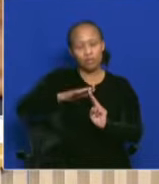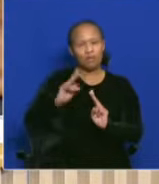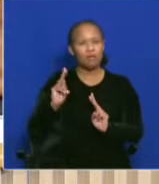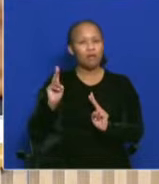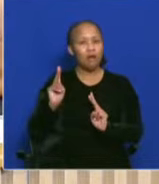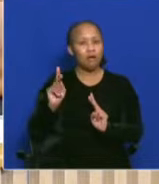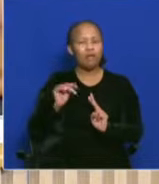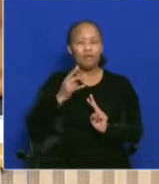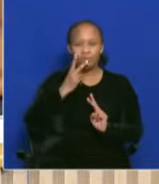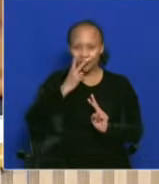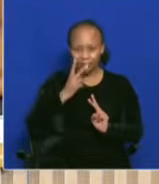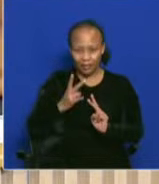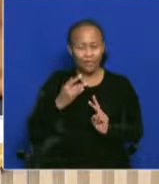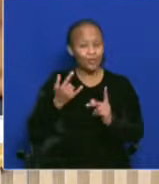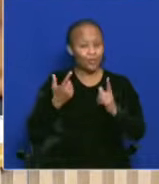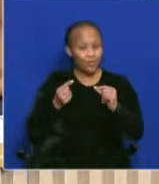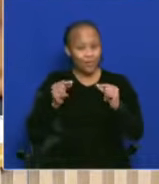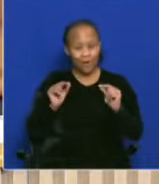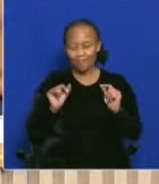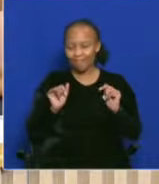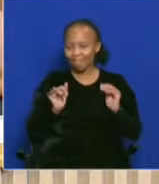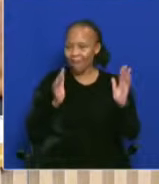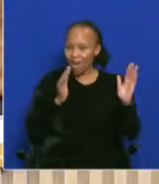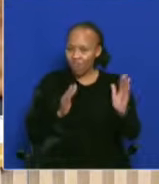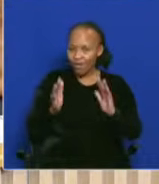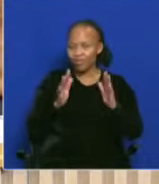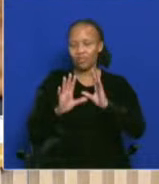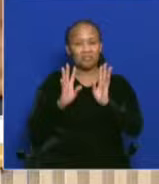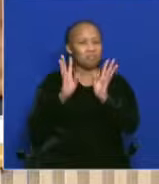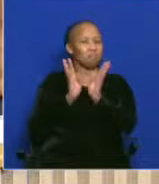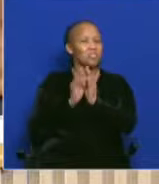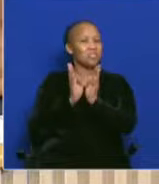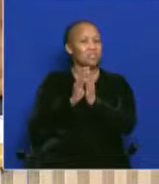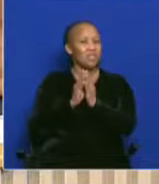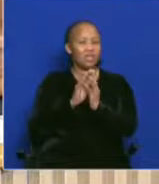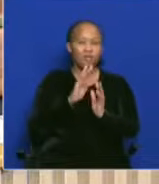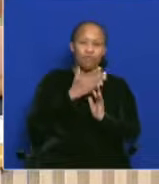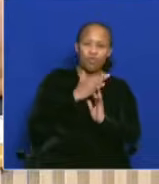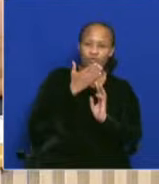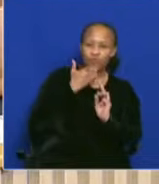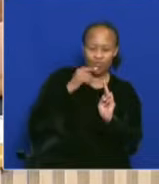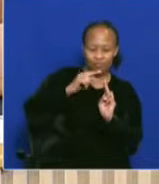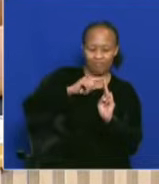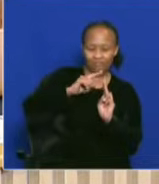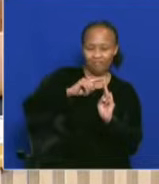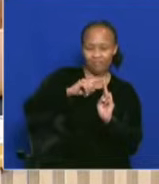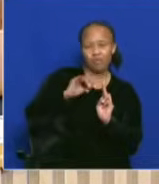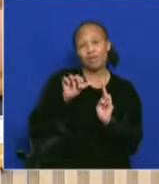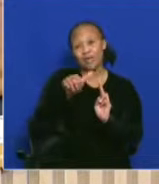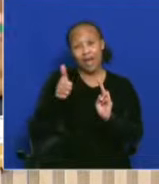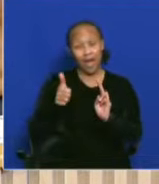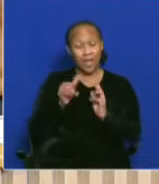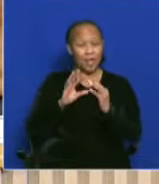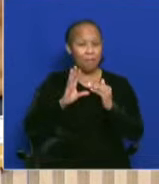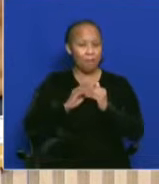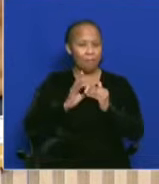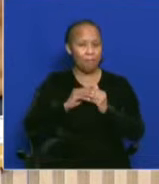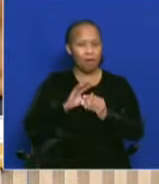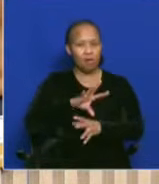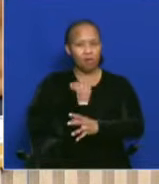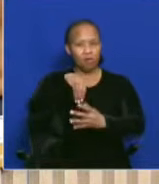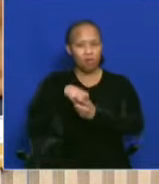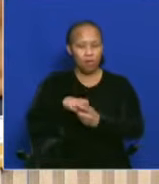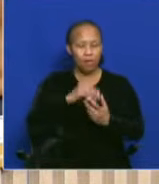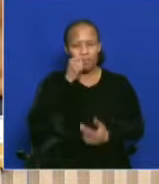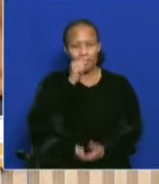meetings between Pilot and other members, including Mr. Sayed, and it seems this